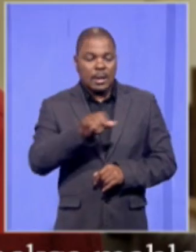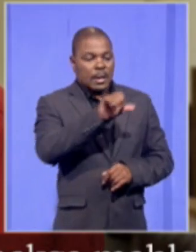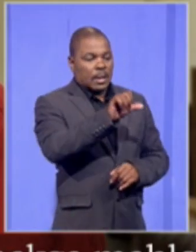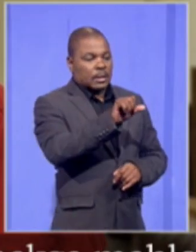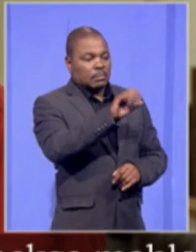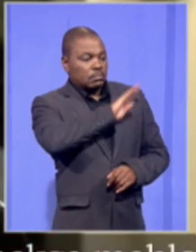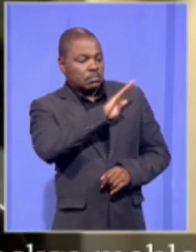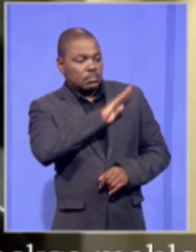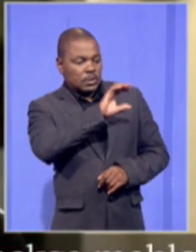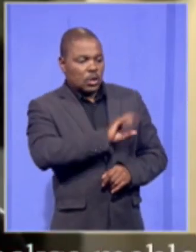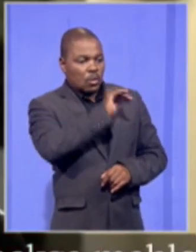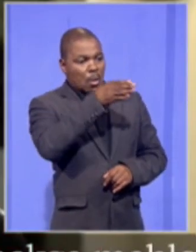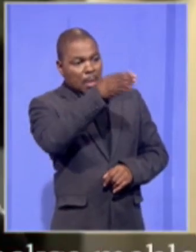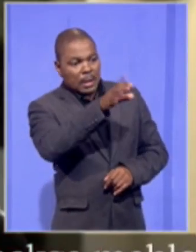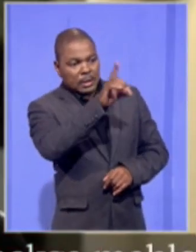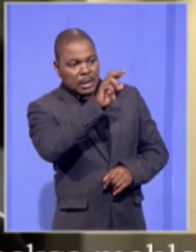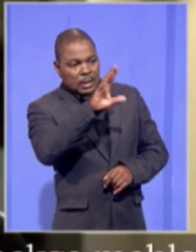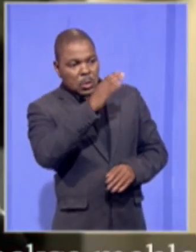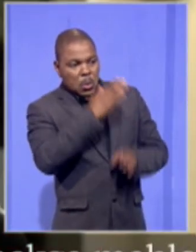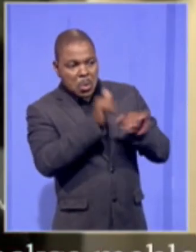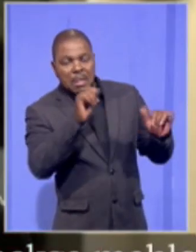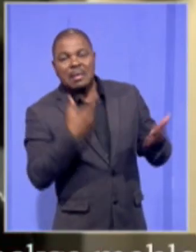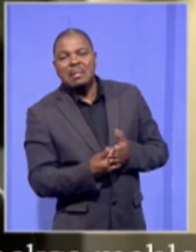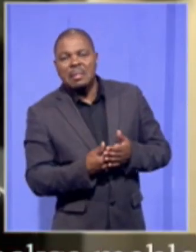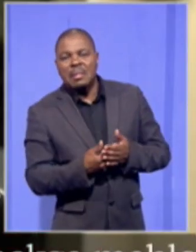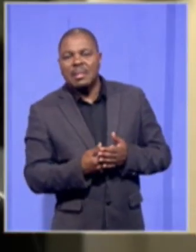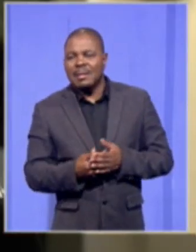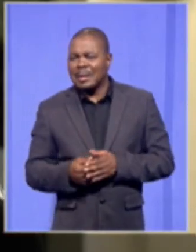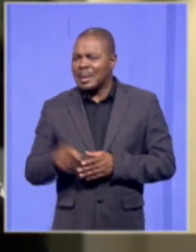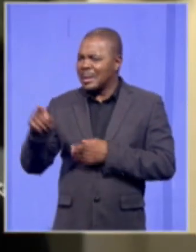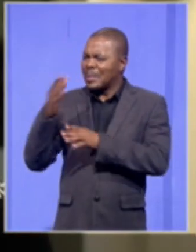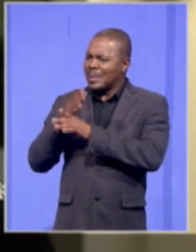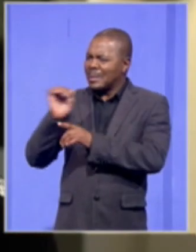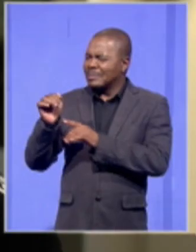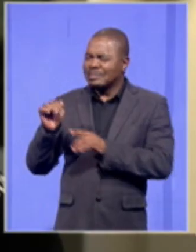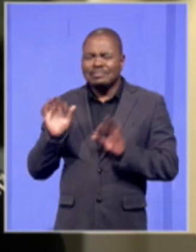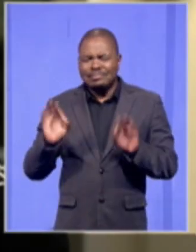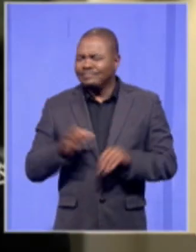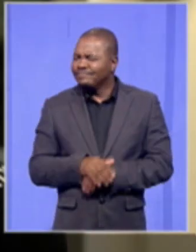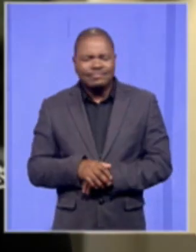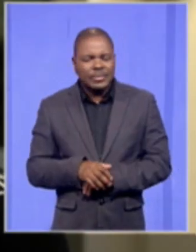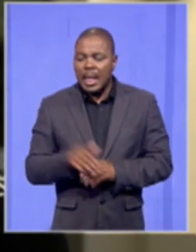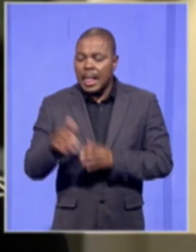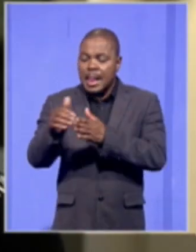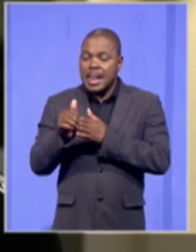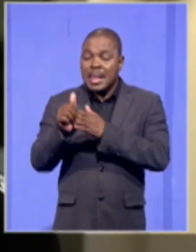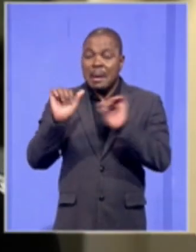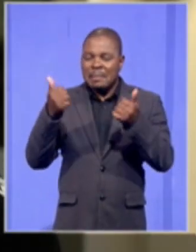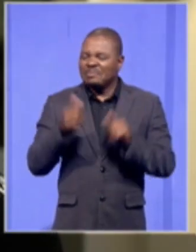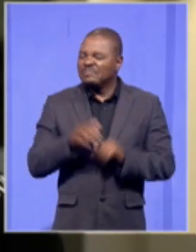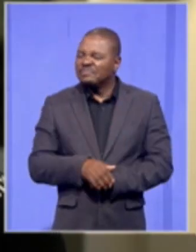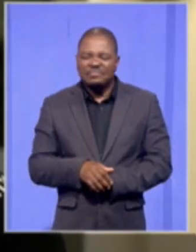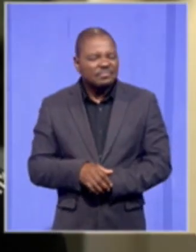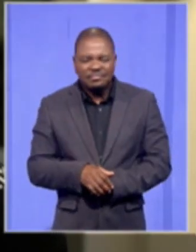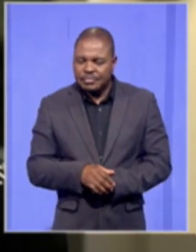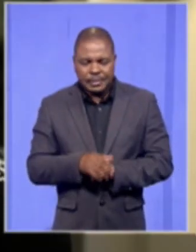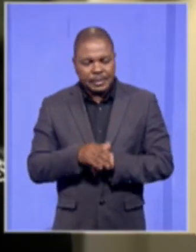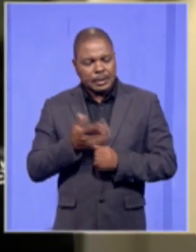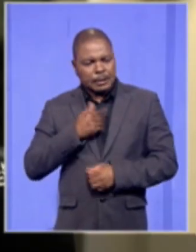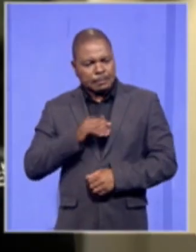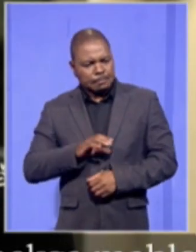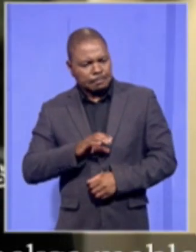the DRC. We don't know what she is doing. She certainly didn't show any leadership. She doesn't appear to have the courage to